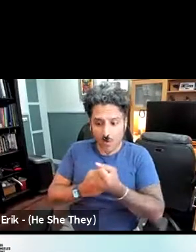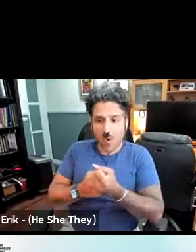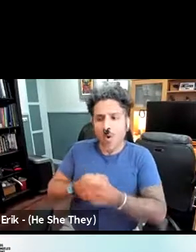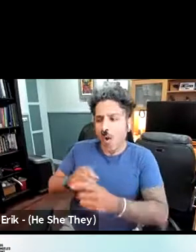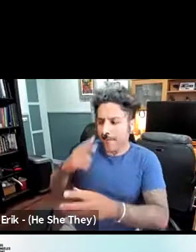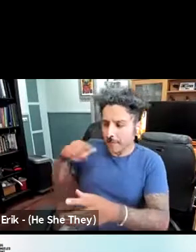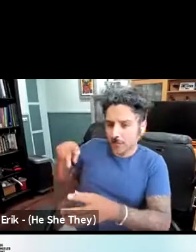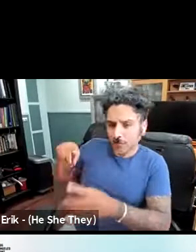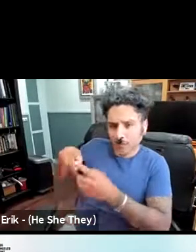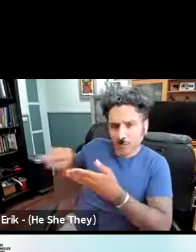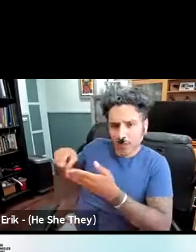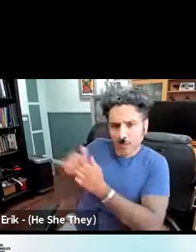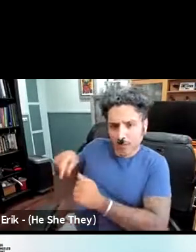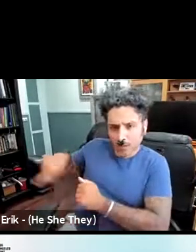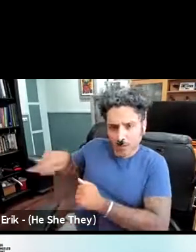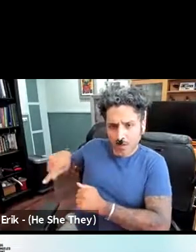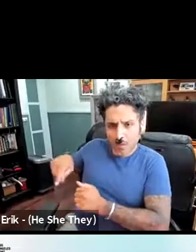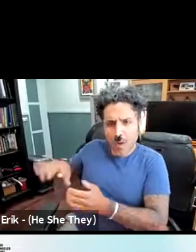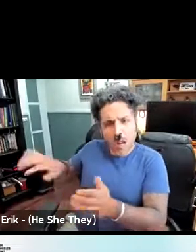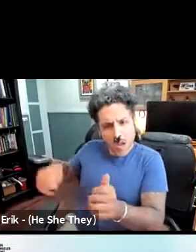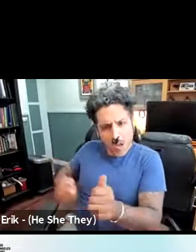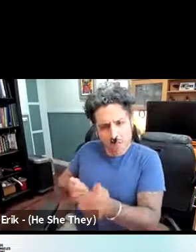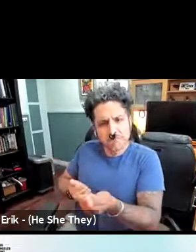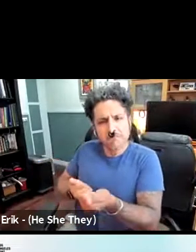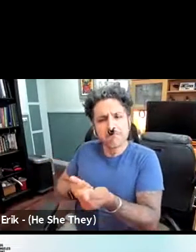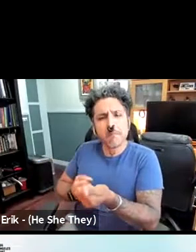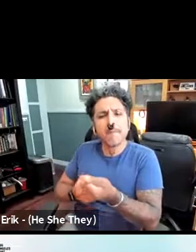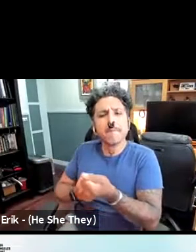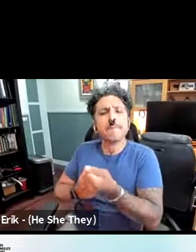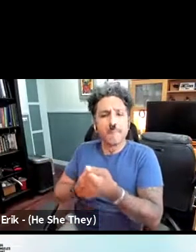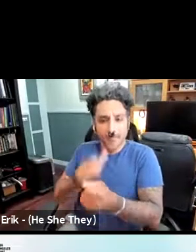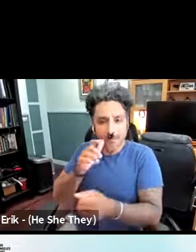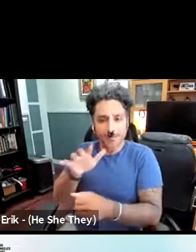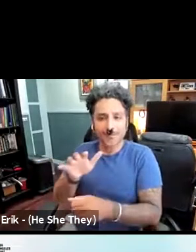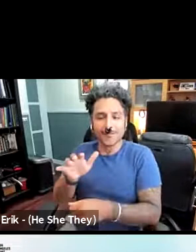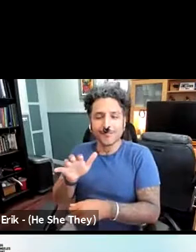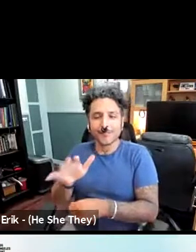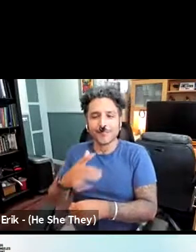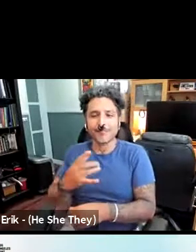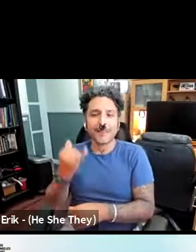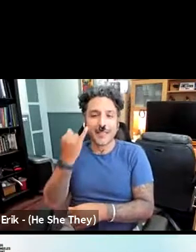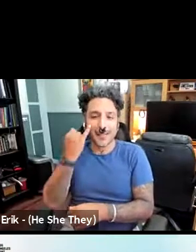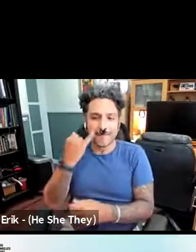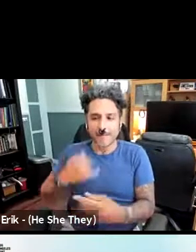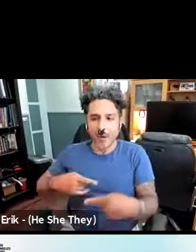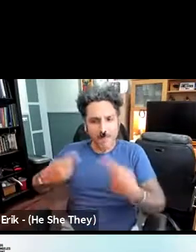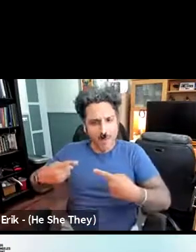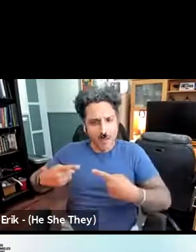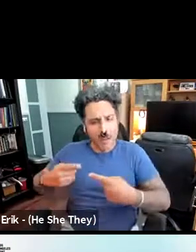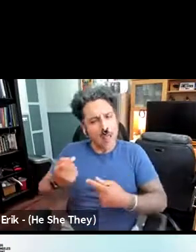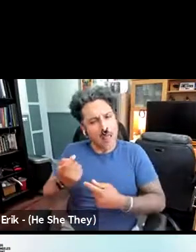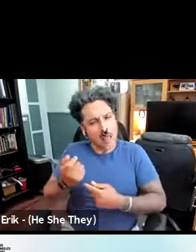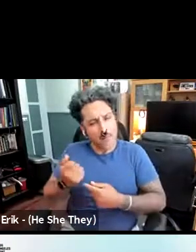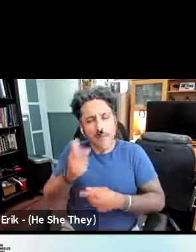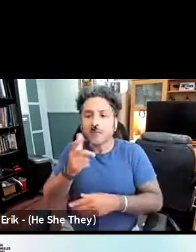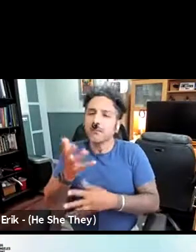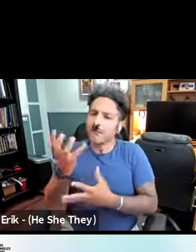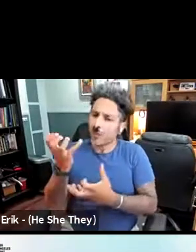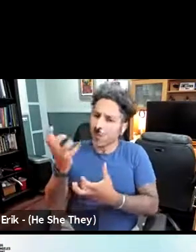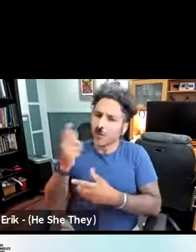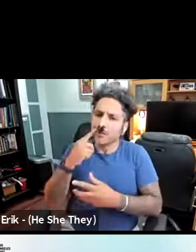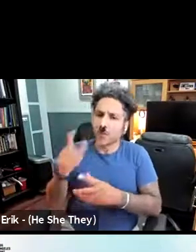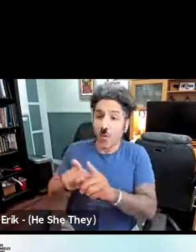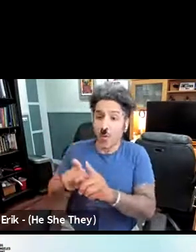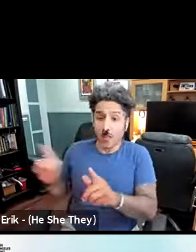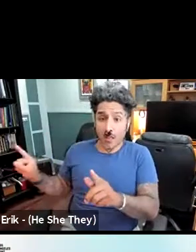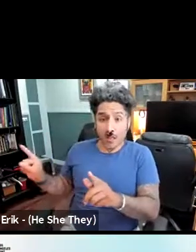you, right? Even if sometimes you step on my neck a little bit, I'm gonna check on you, you know? And if you wanna go the other way, well, Harriet had to